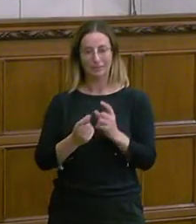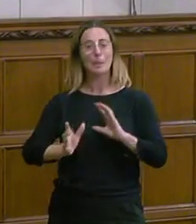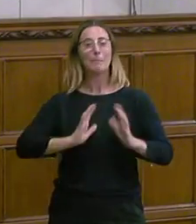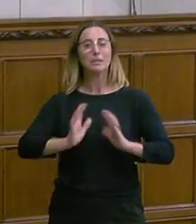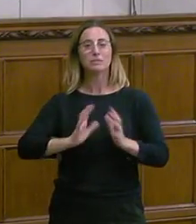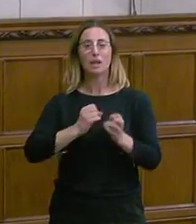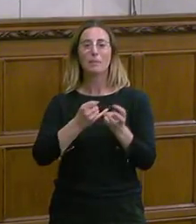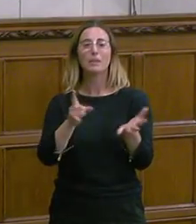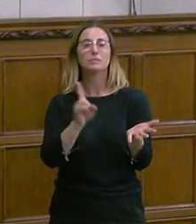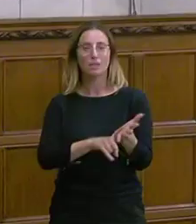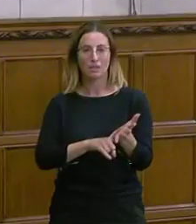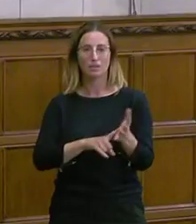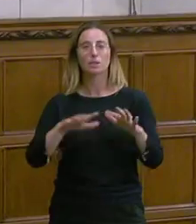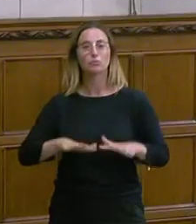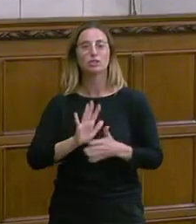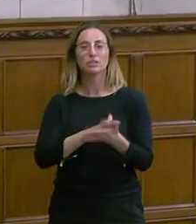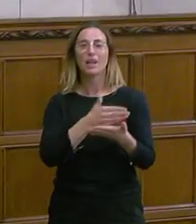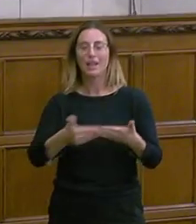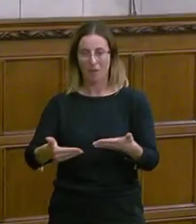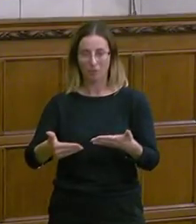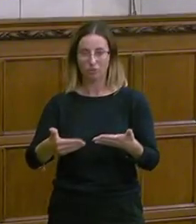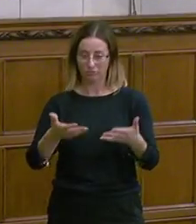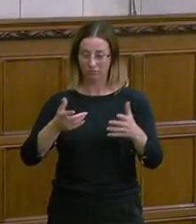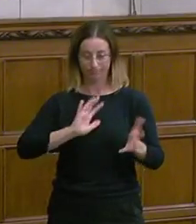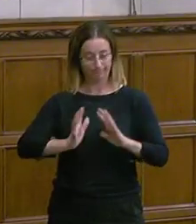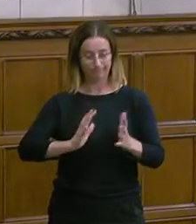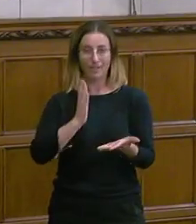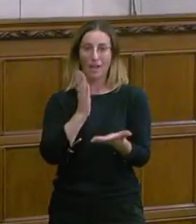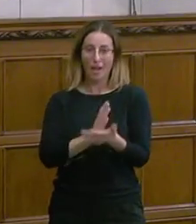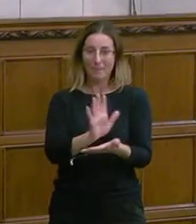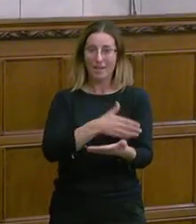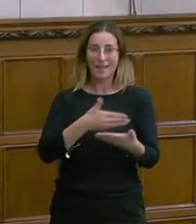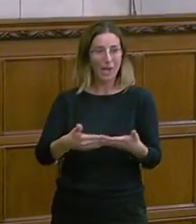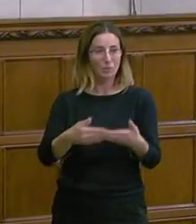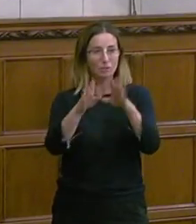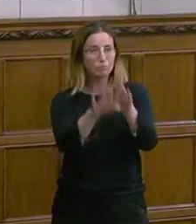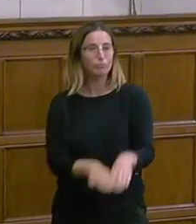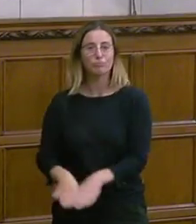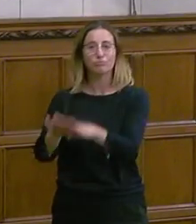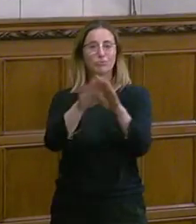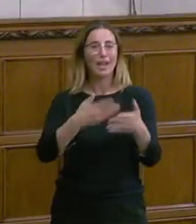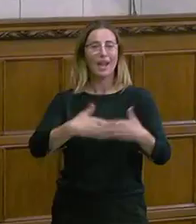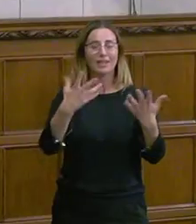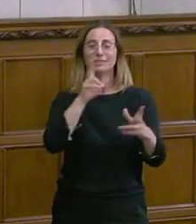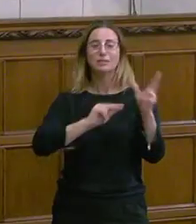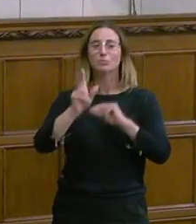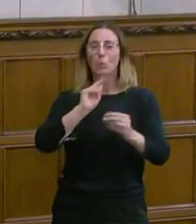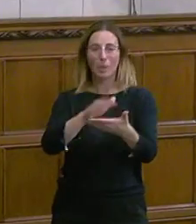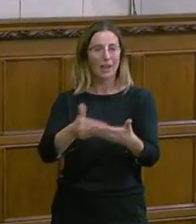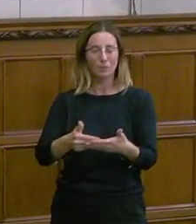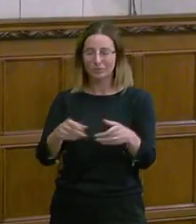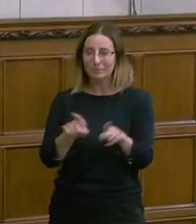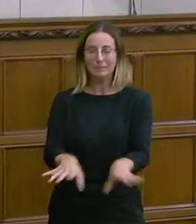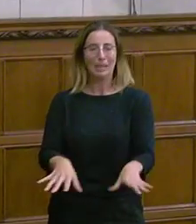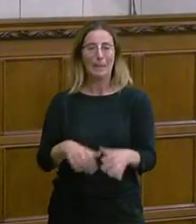Language for this country is a language. It's a language the same as any other language that we use or we're lucky enough to use.